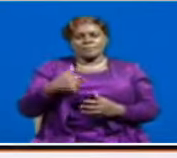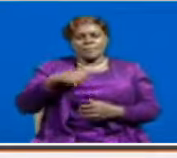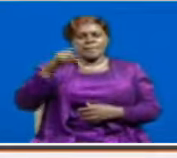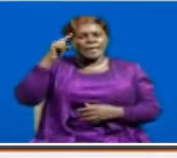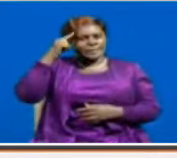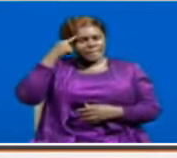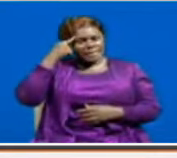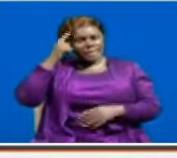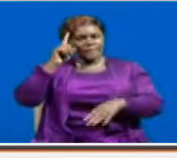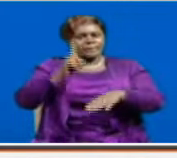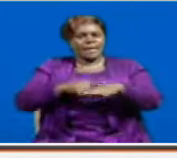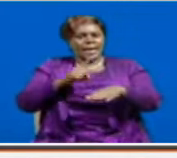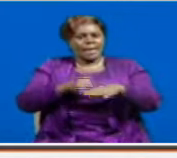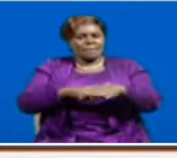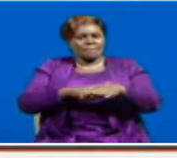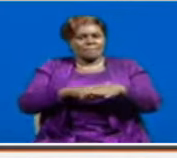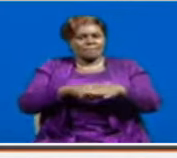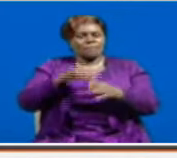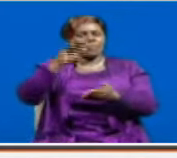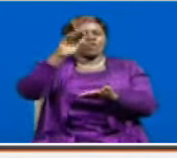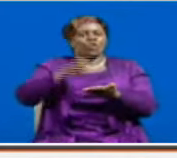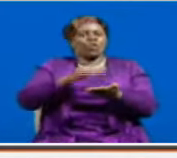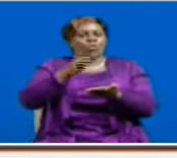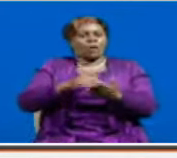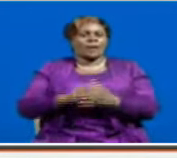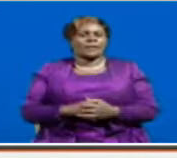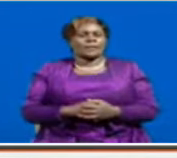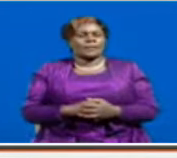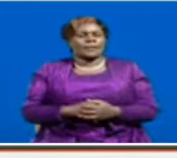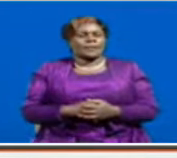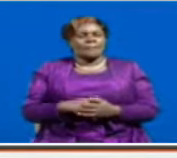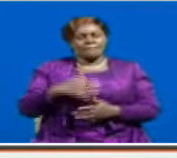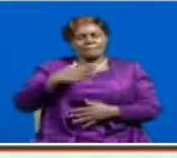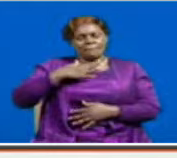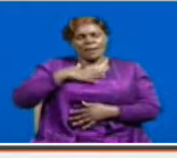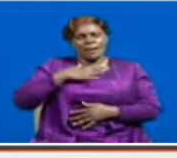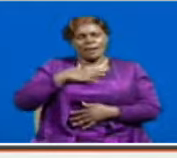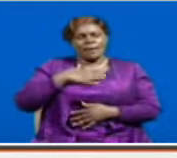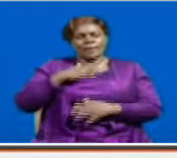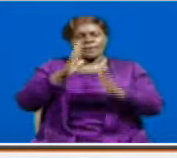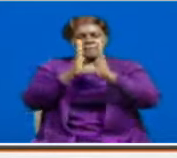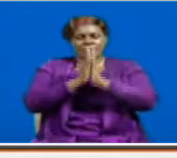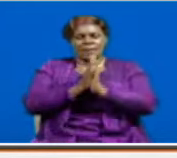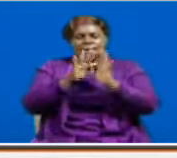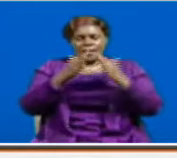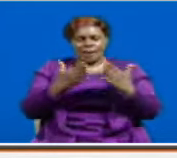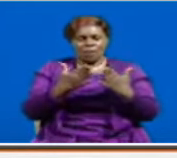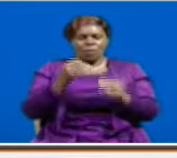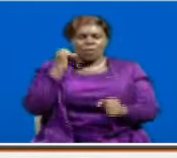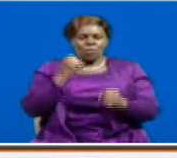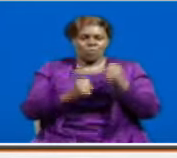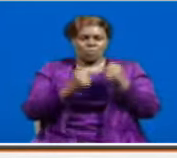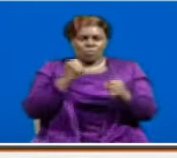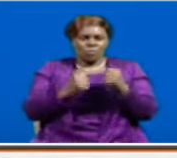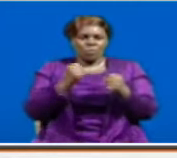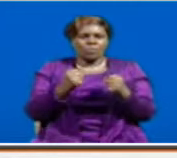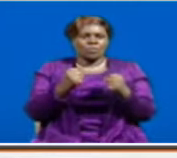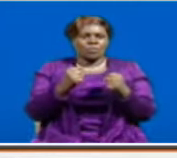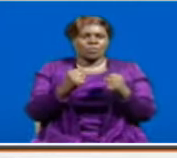naona hata time ile walikimbia it will be lowered. That is it's my prayer that they run under